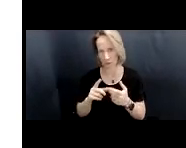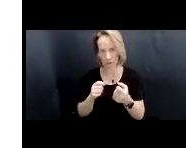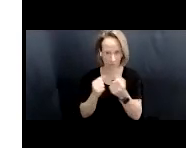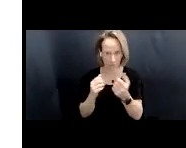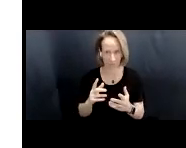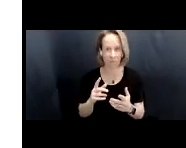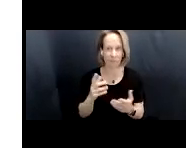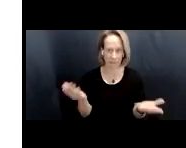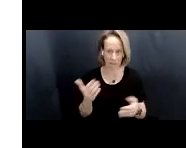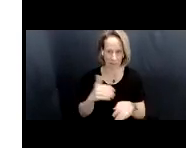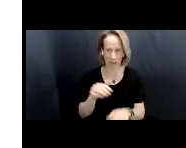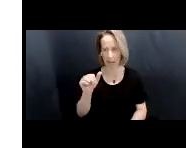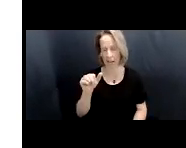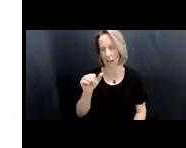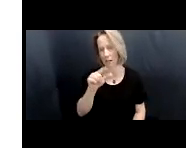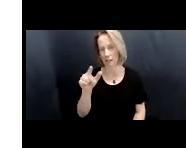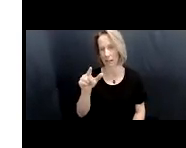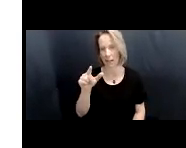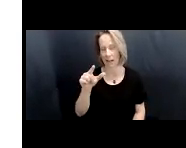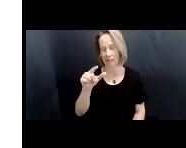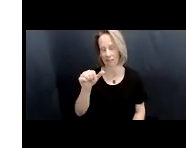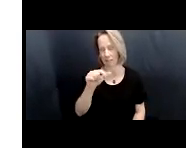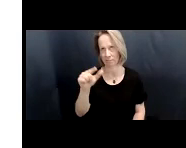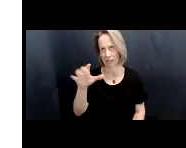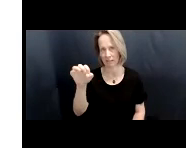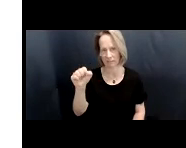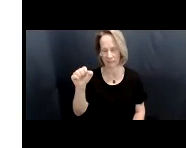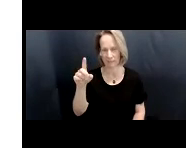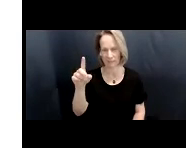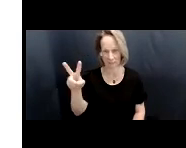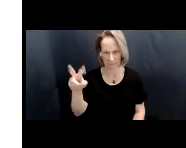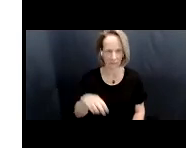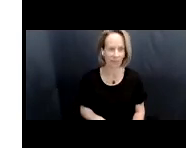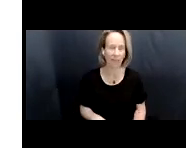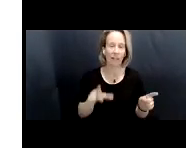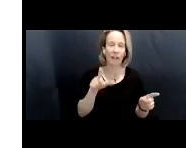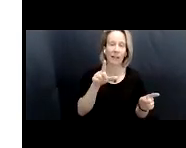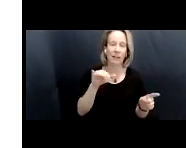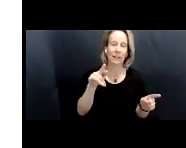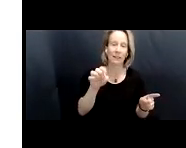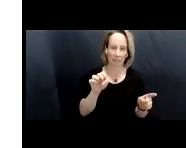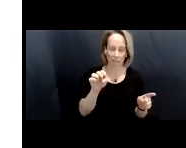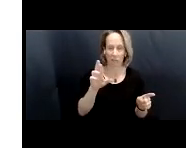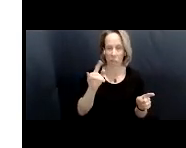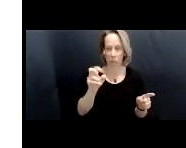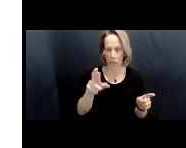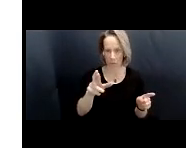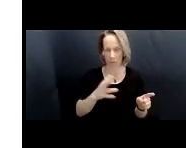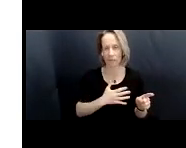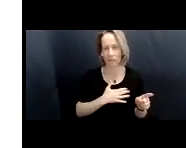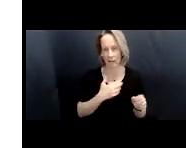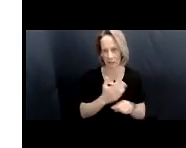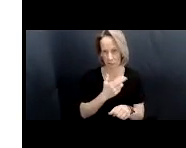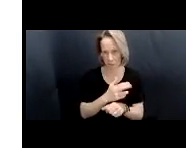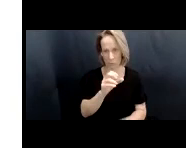herself. Good morning, everyone, and thank you so much for joining us. My name is Lizette Roeder, and my pronouns are she, her, ella,